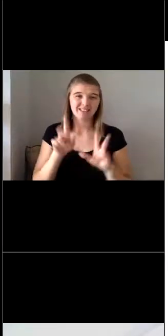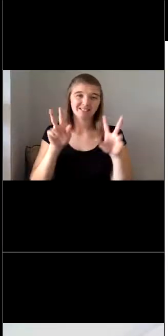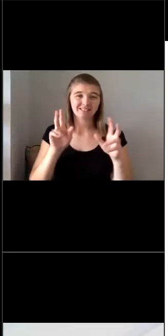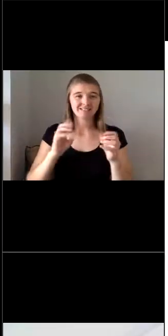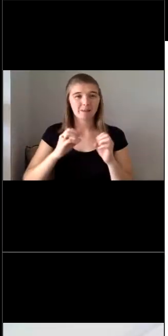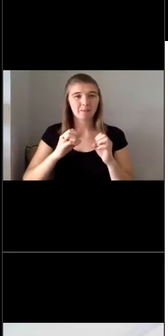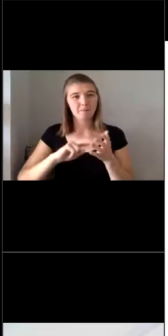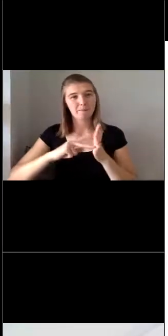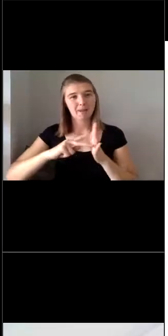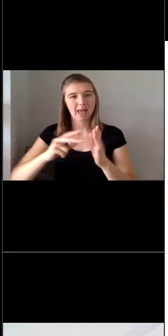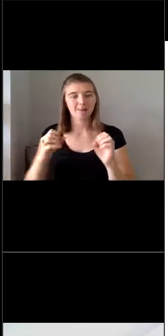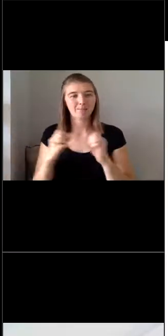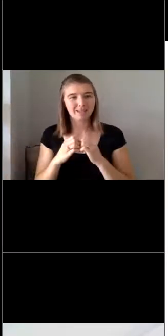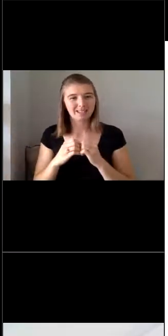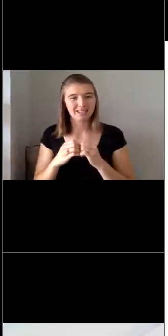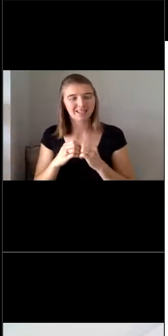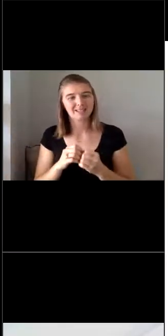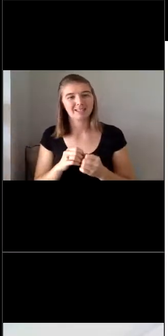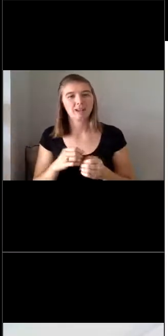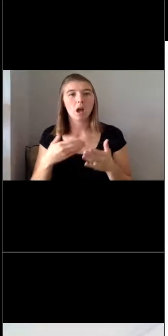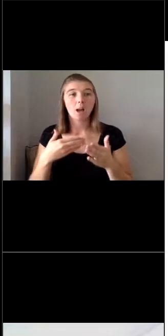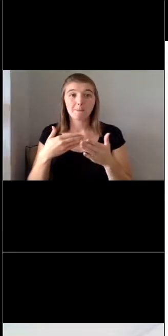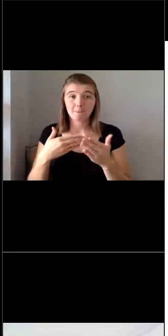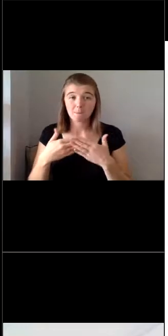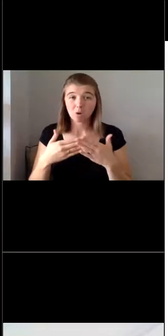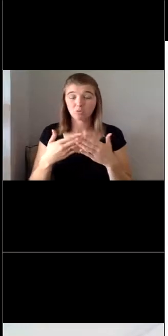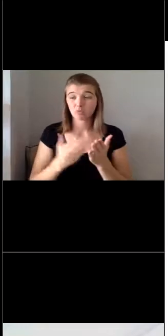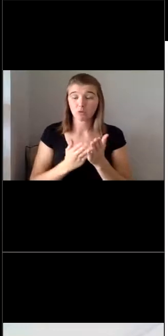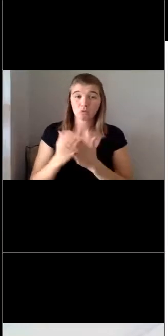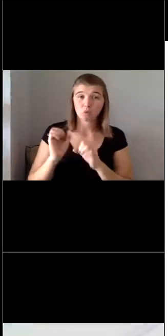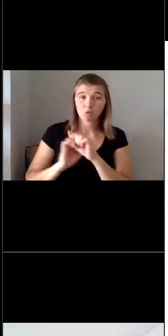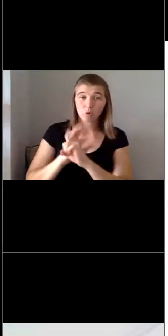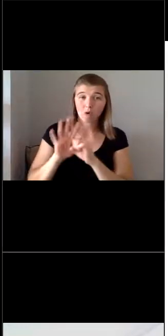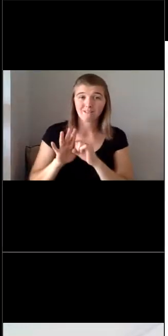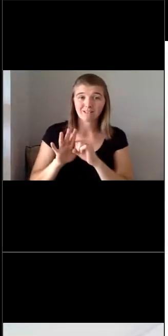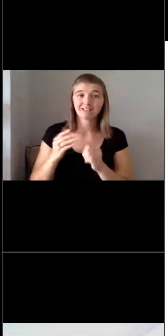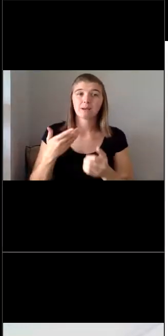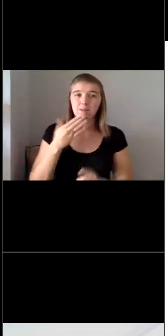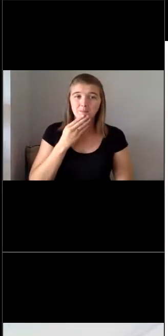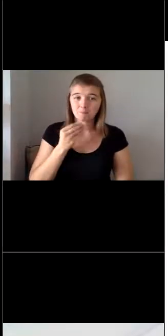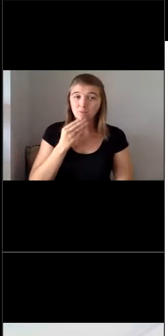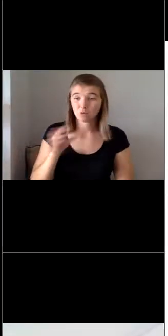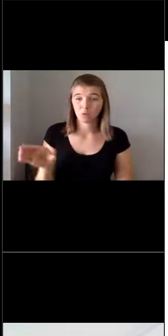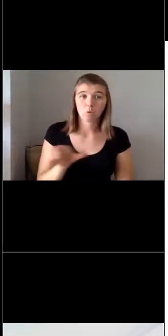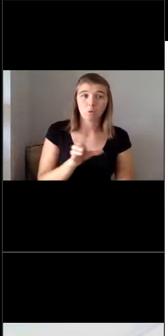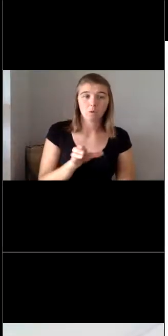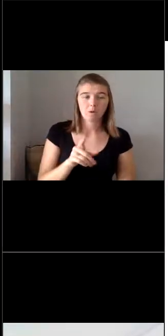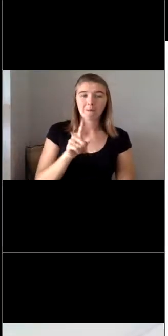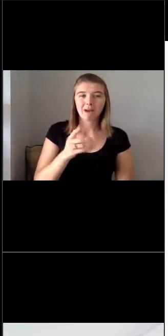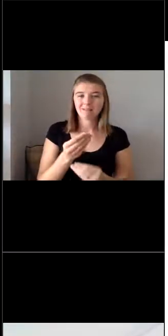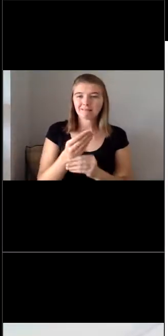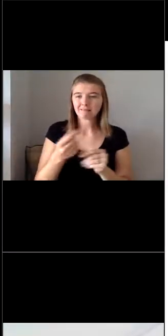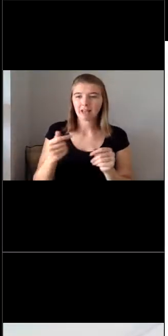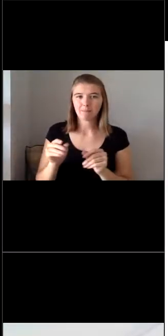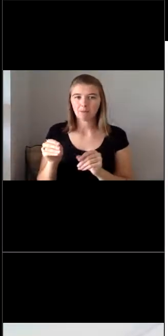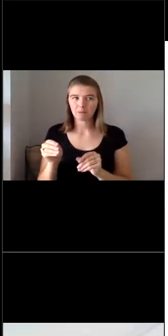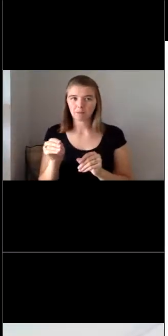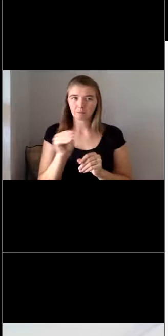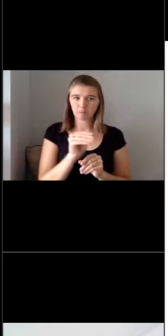of us would have at some point applied them, but many of us haven't applied them all at once. So this has been a